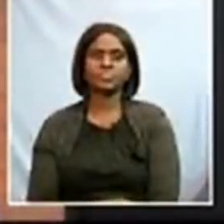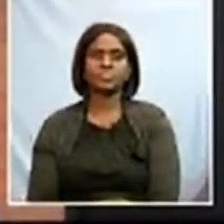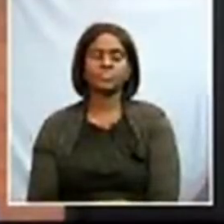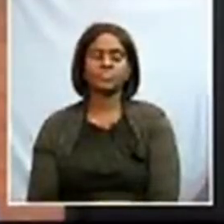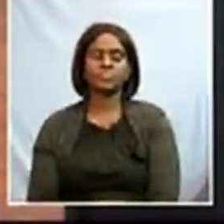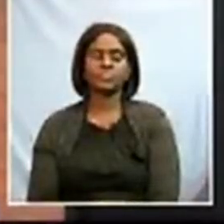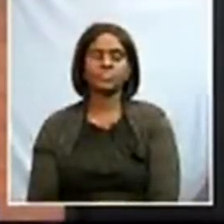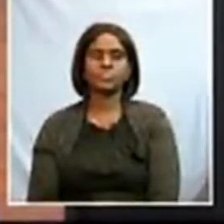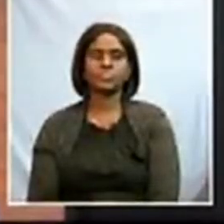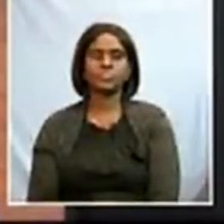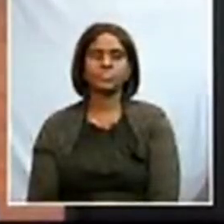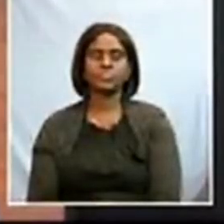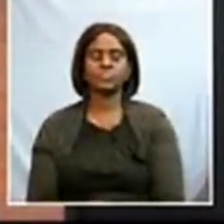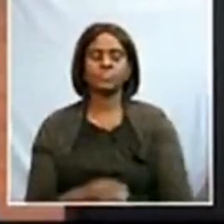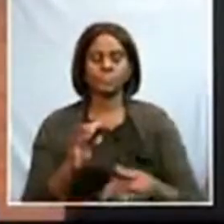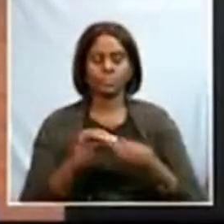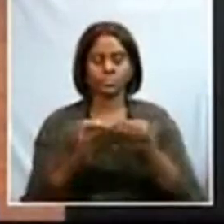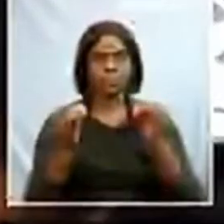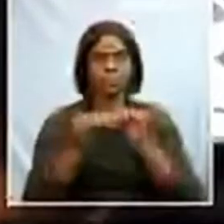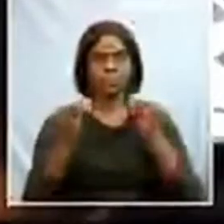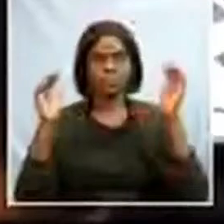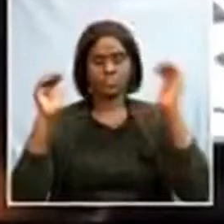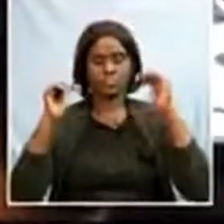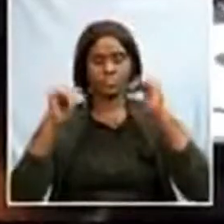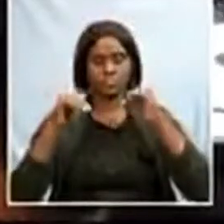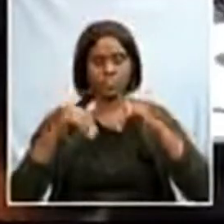Our quorum has dropped.